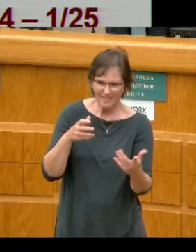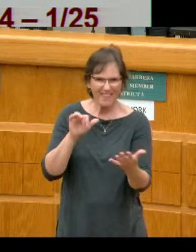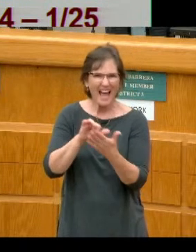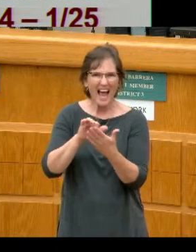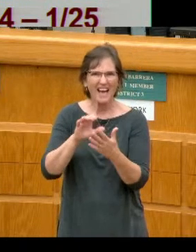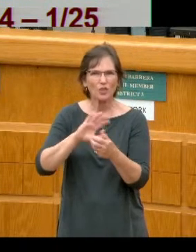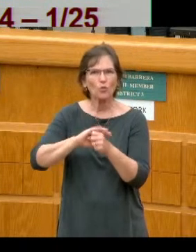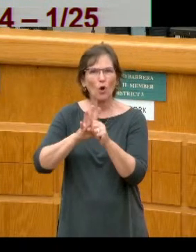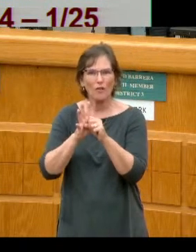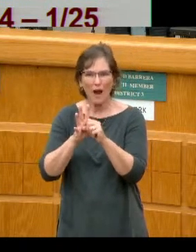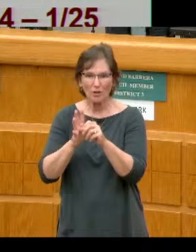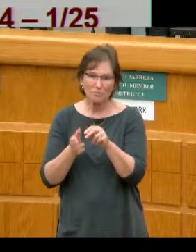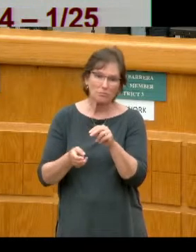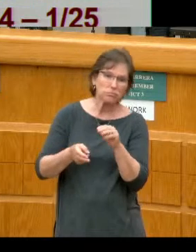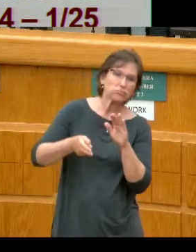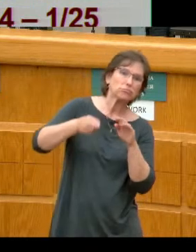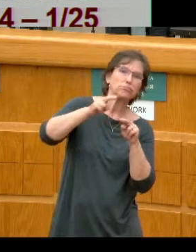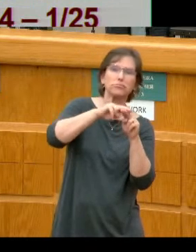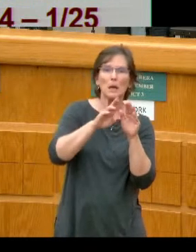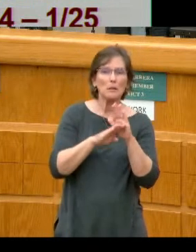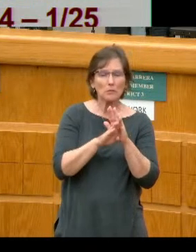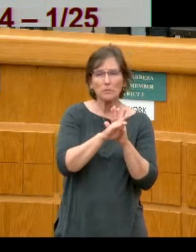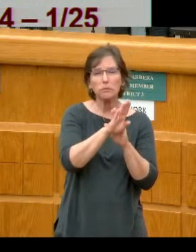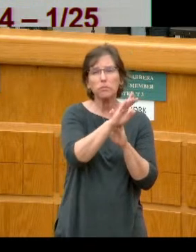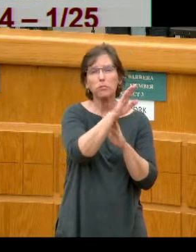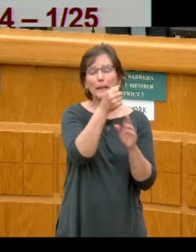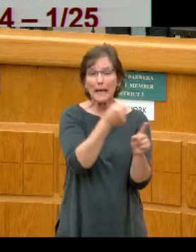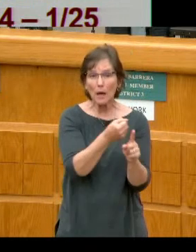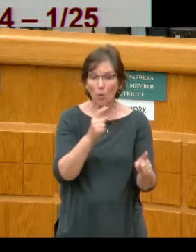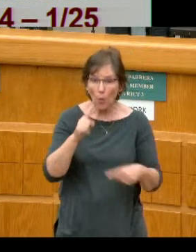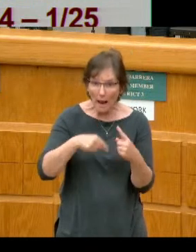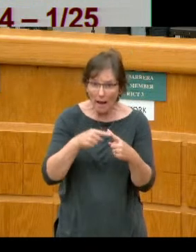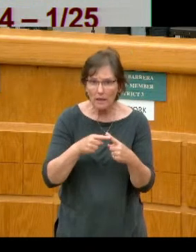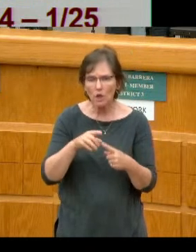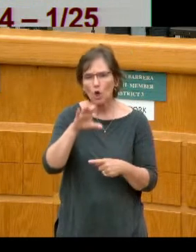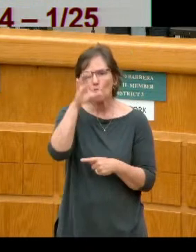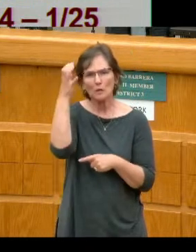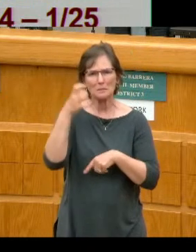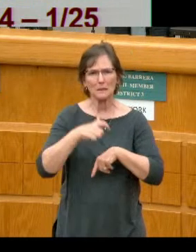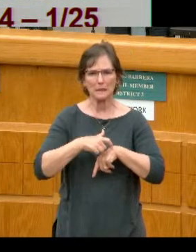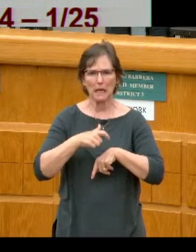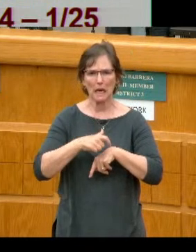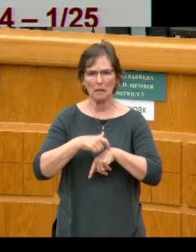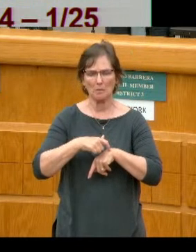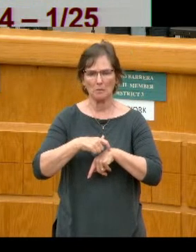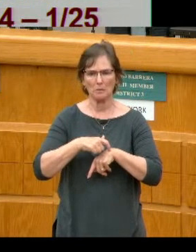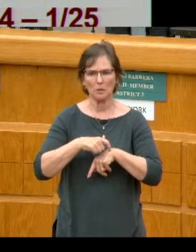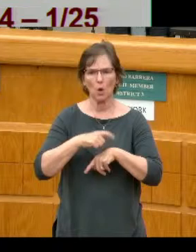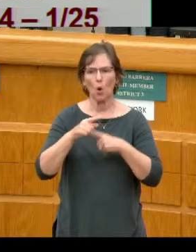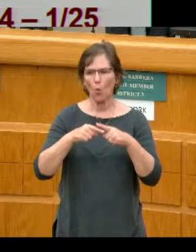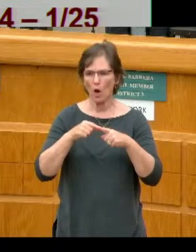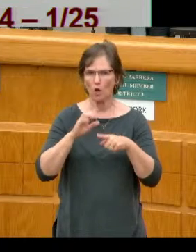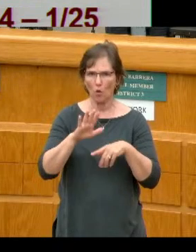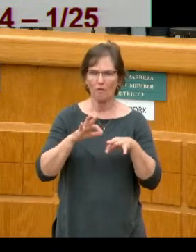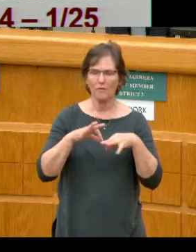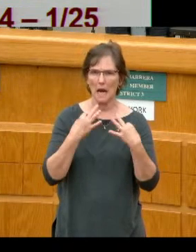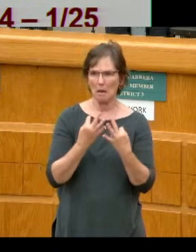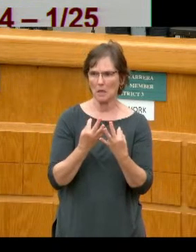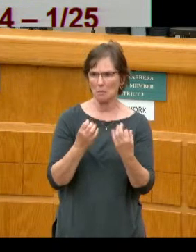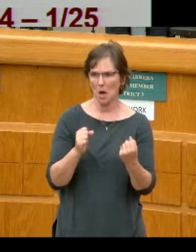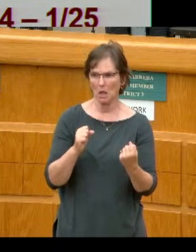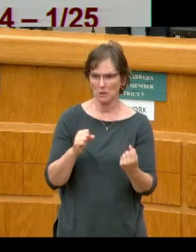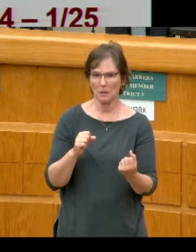looking at another 700 or more people dead in the coastal bend from COVID-19, and we want to try to avoid